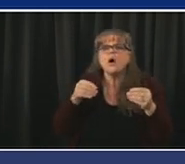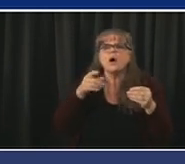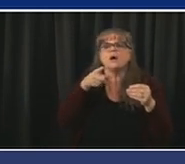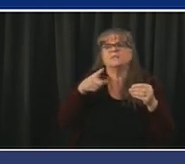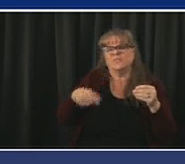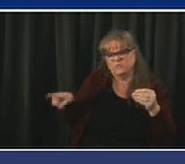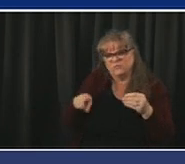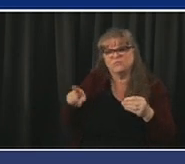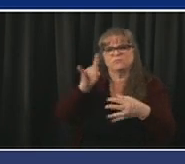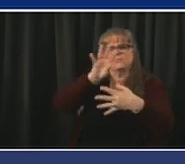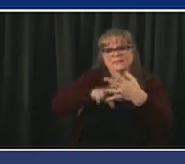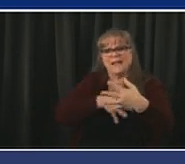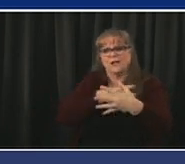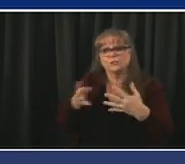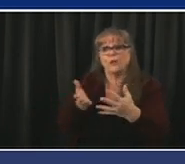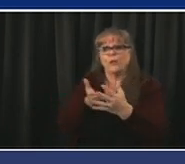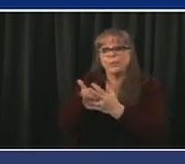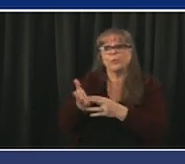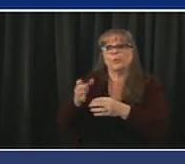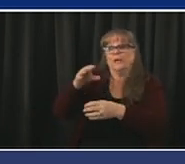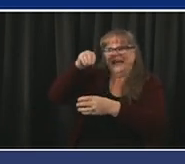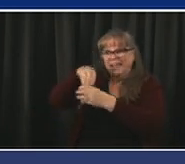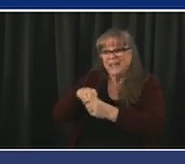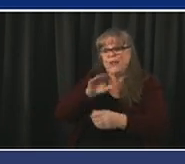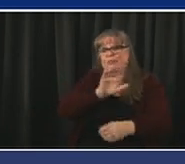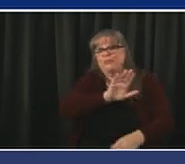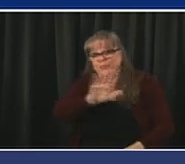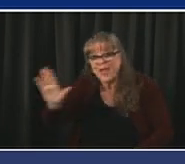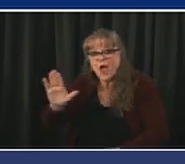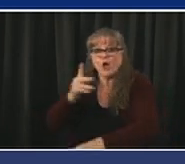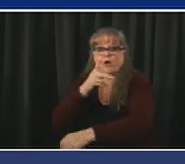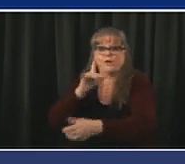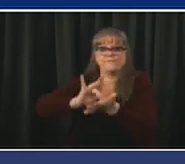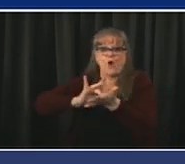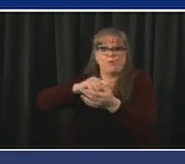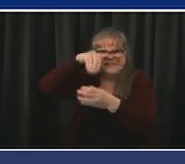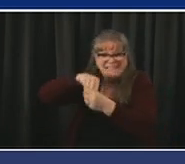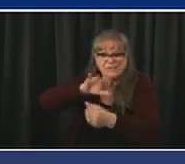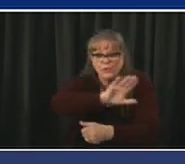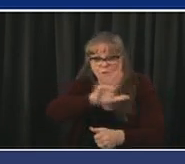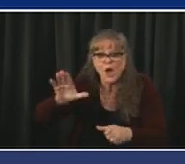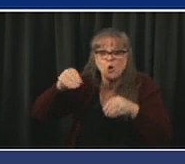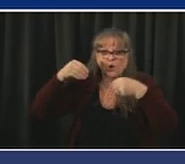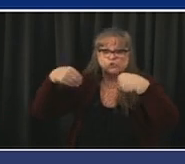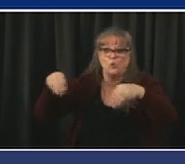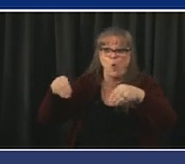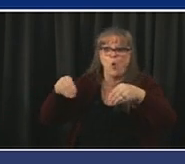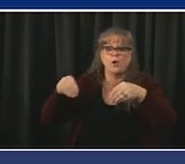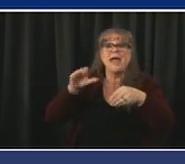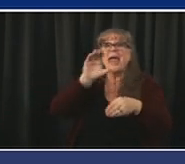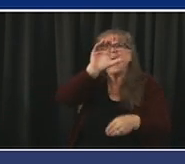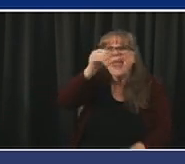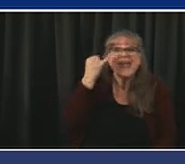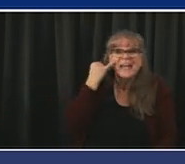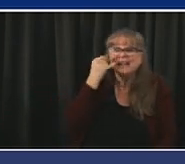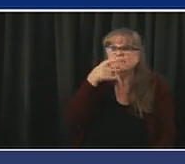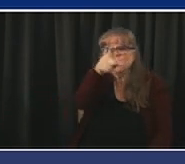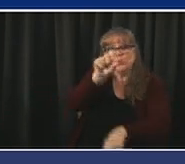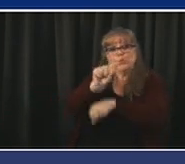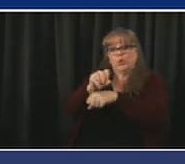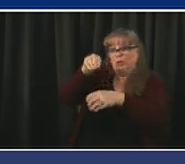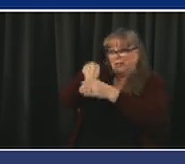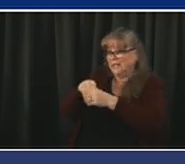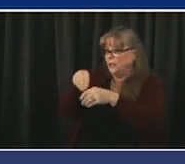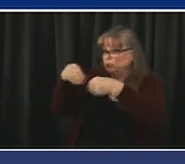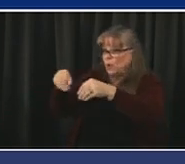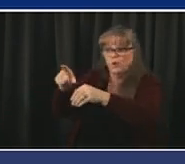in-house pharmacy. And if your in-house pharmacy, if your facility doesn't have an in-house pharmacy, you can work with your local public health agency